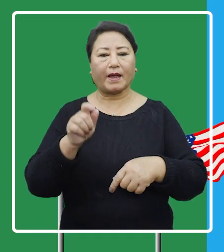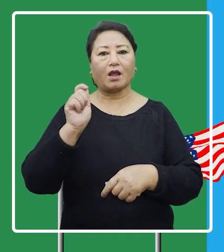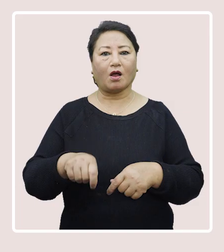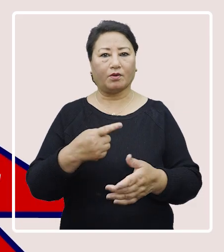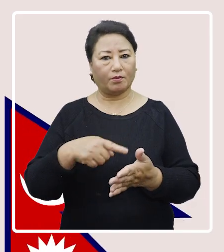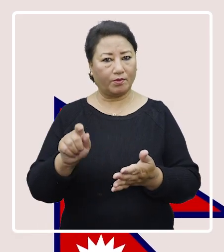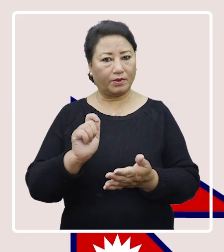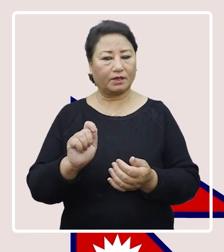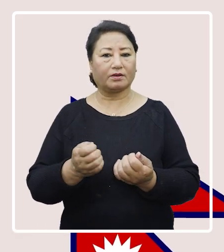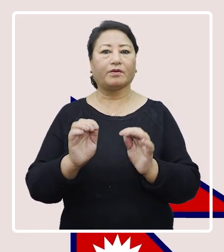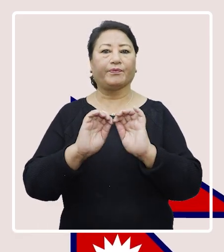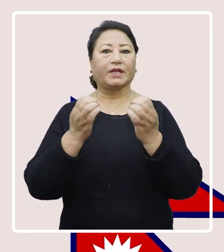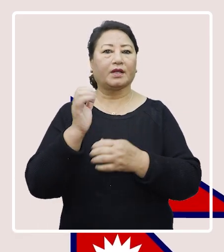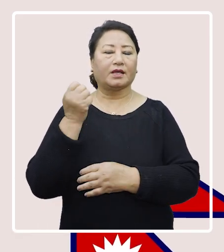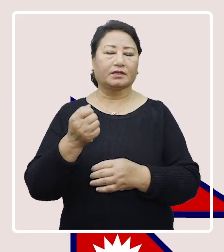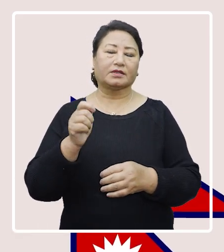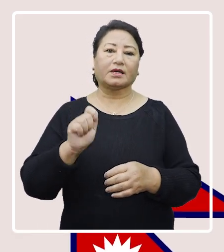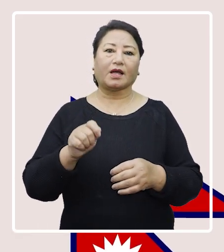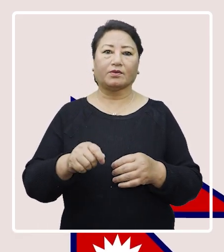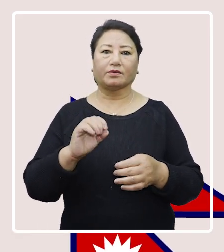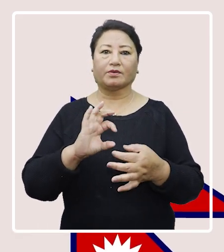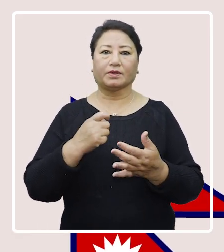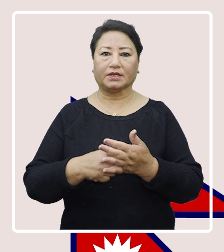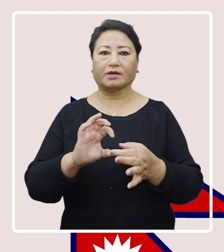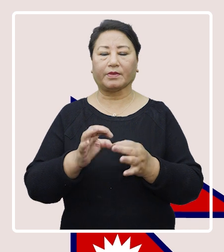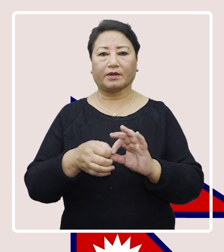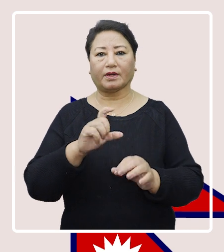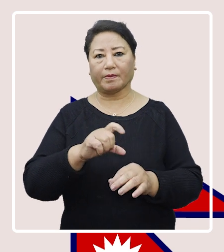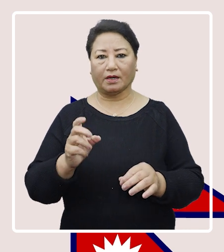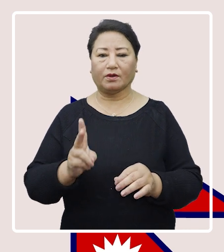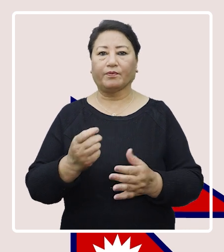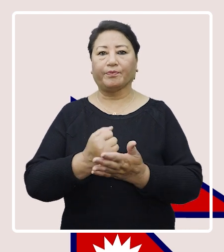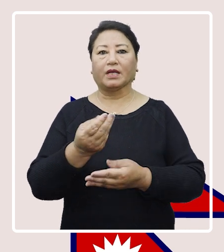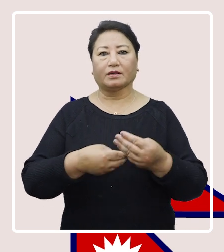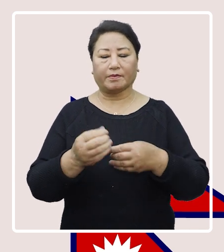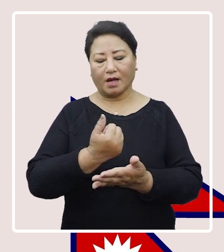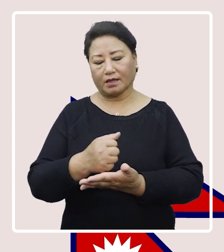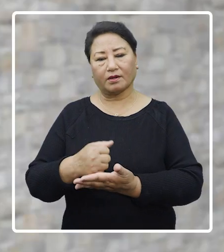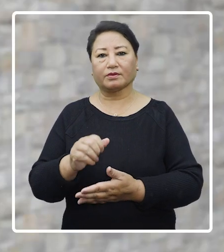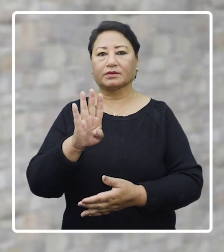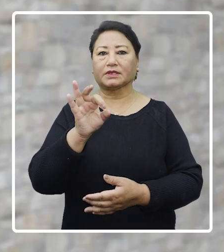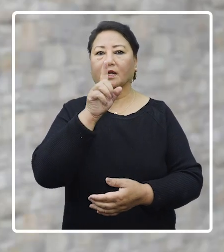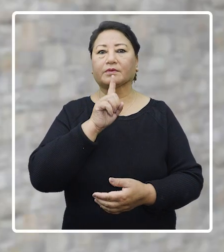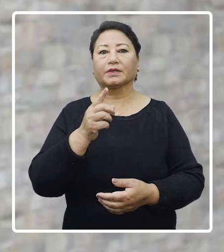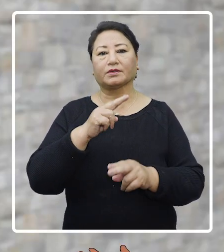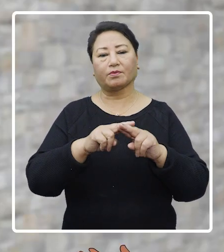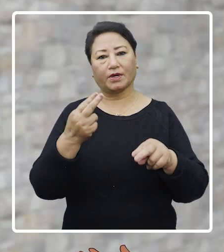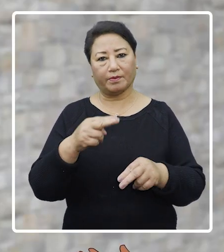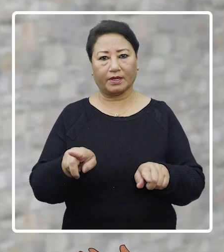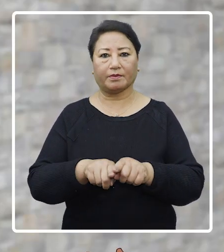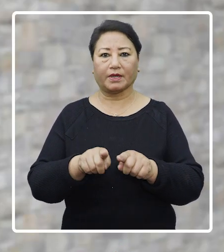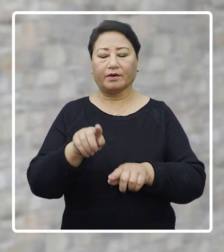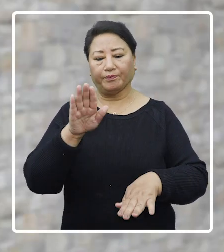1979. It has been 40 years since Nepal became state party, but there is still discrimination against women. Certainly, there